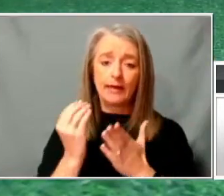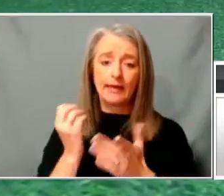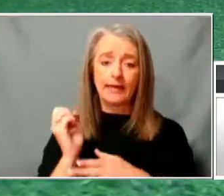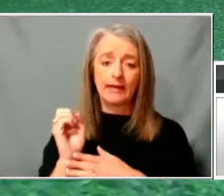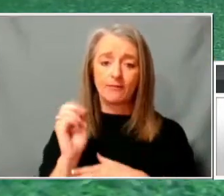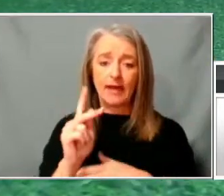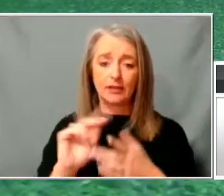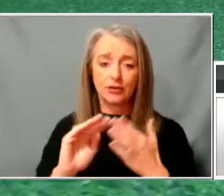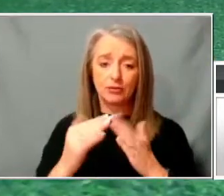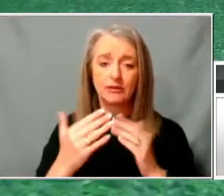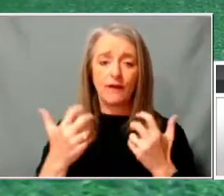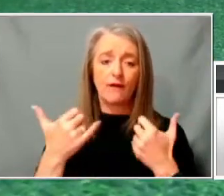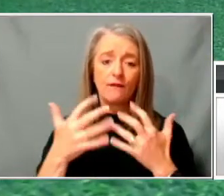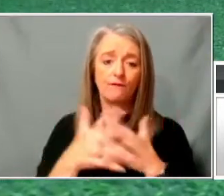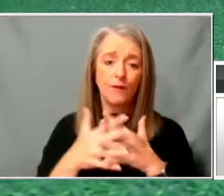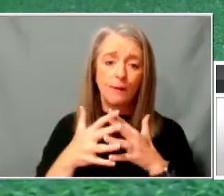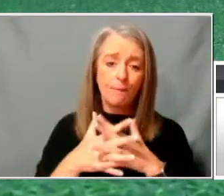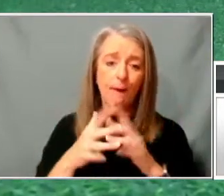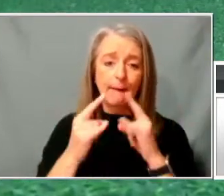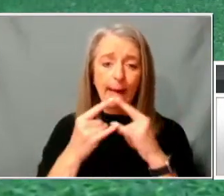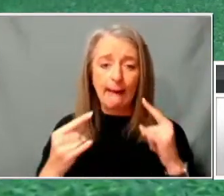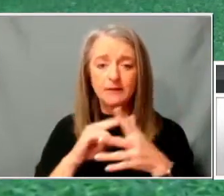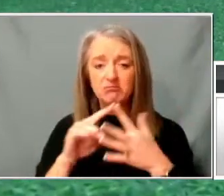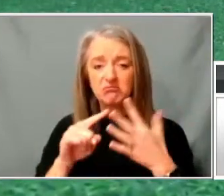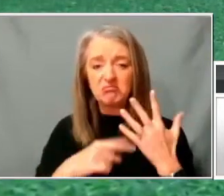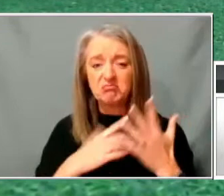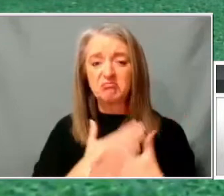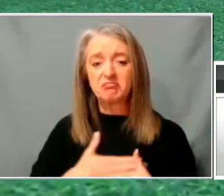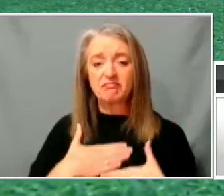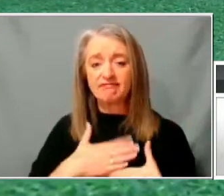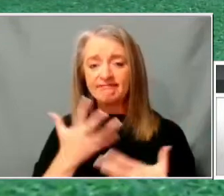do little football camps. Good job, Wanye.